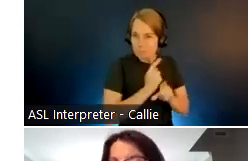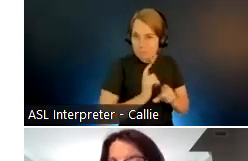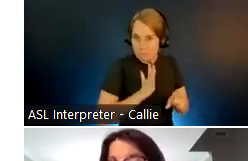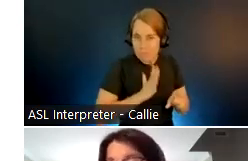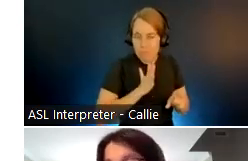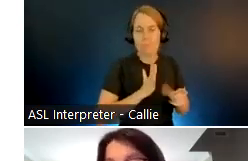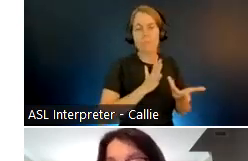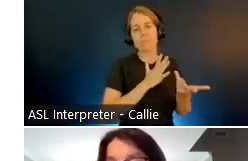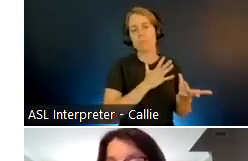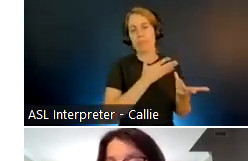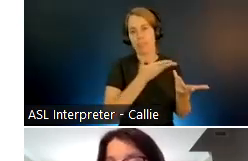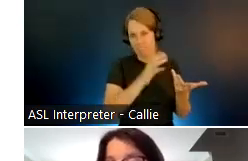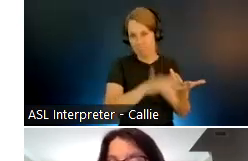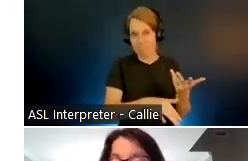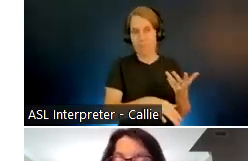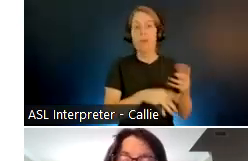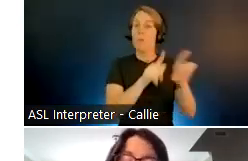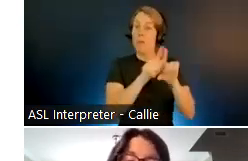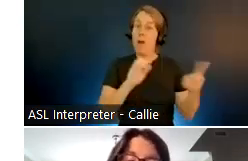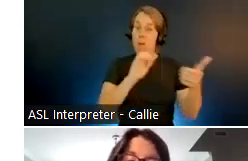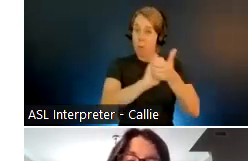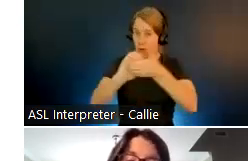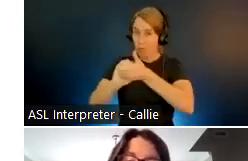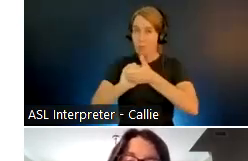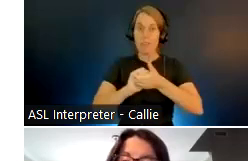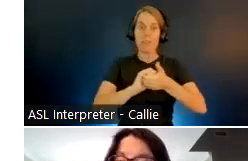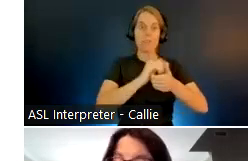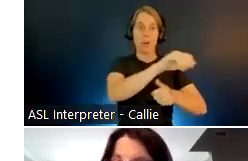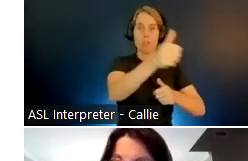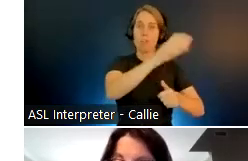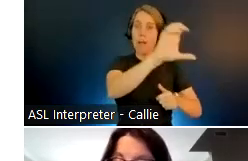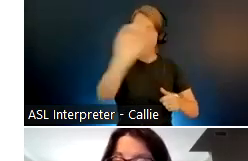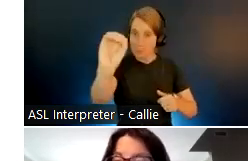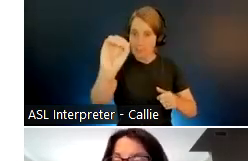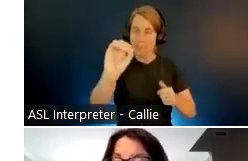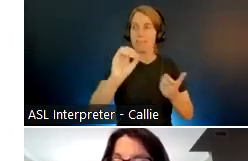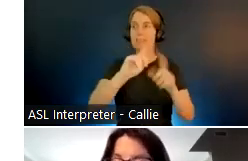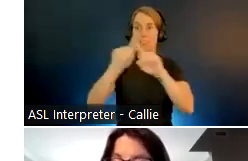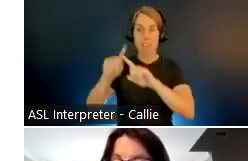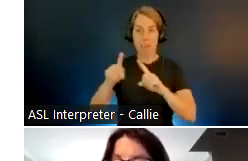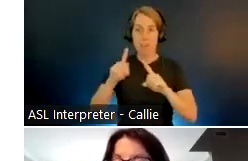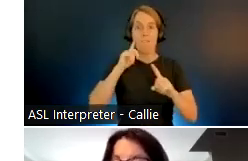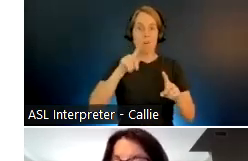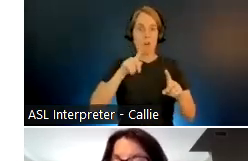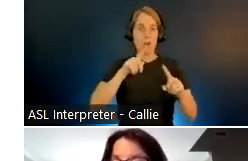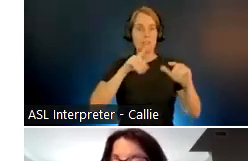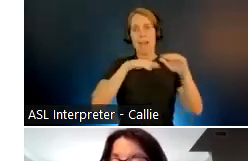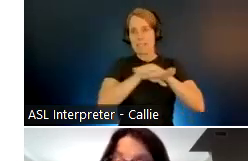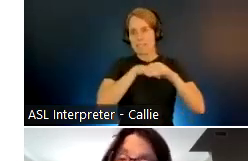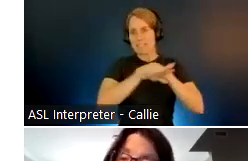on accessibility assessments. So making sure that physical spaces, digital spaces